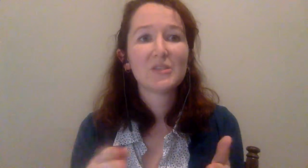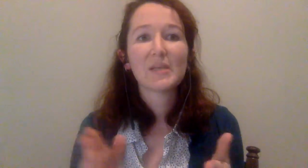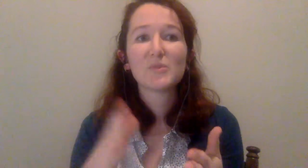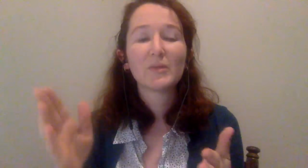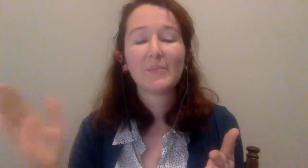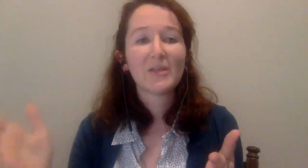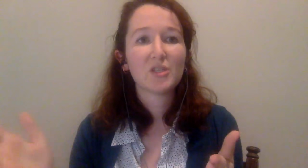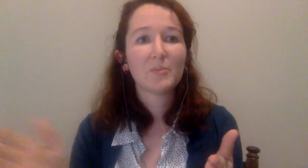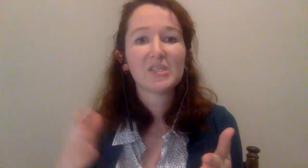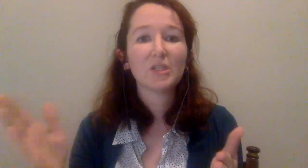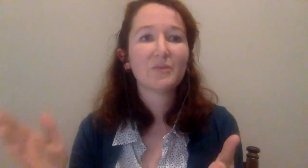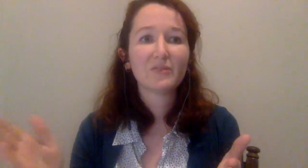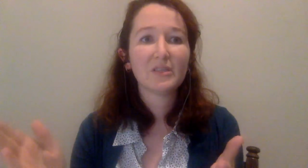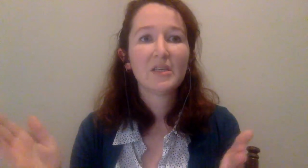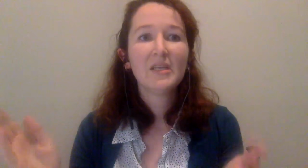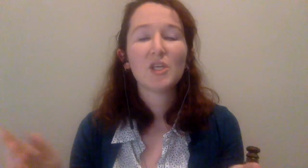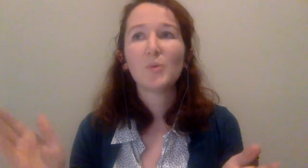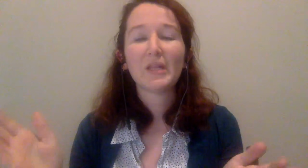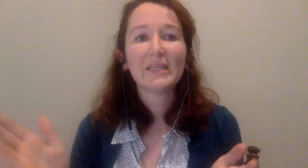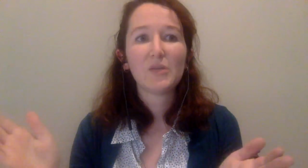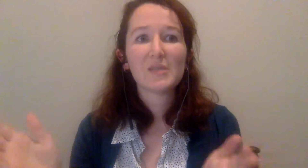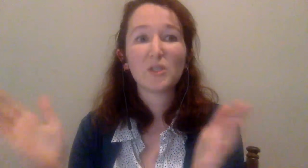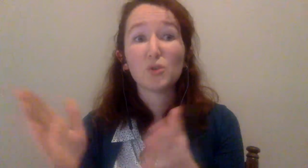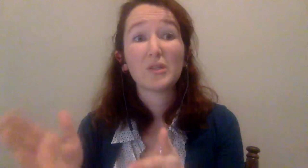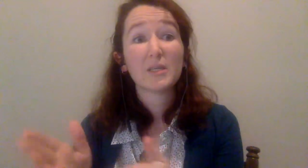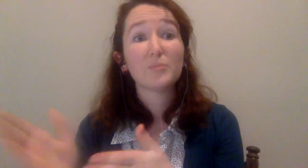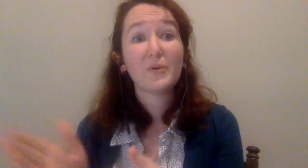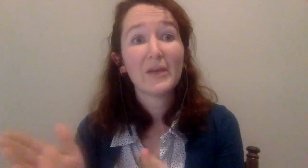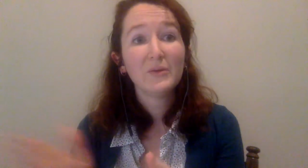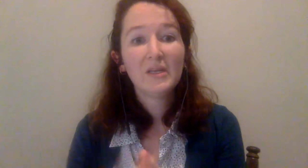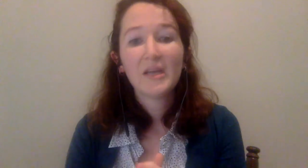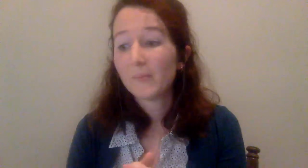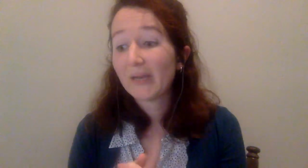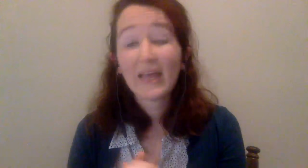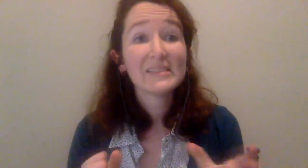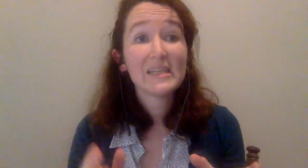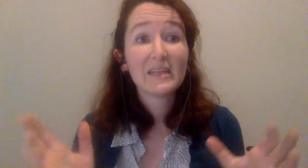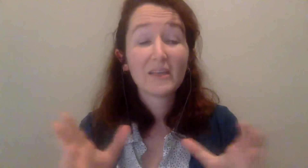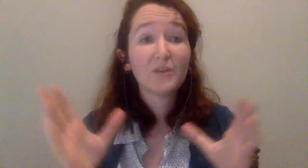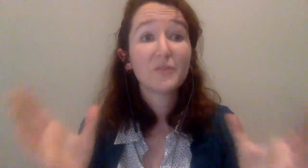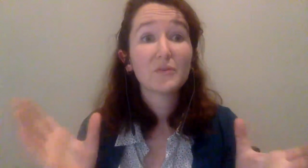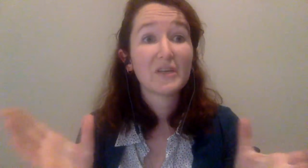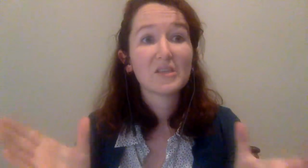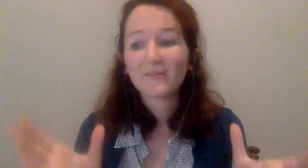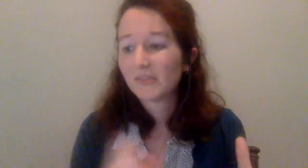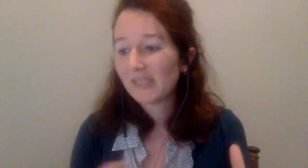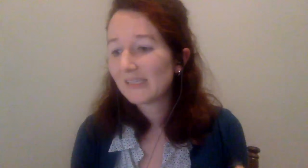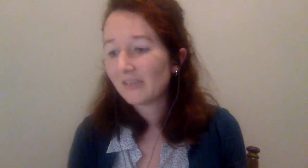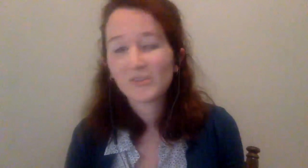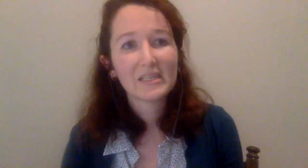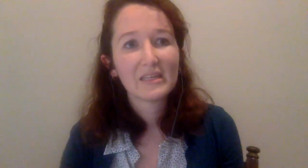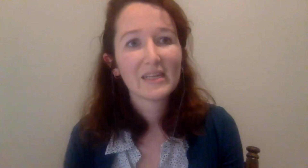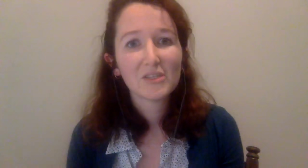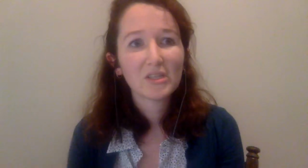example, as you subsequently mention a particular referent, you're more likely to use something shorter like a pronoun. but I hadn't seen Yeah. anything on a full phrasal level. So